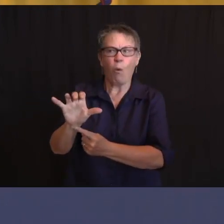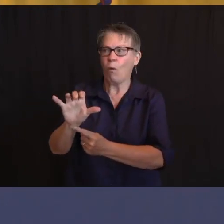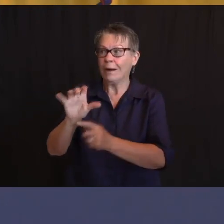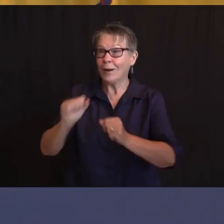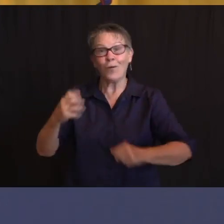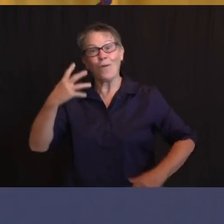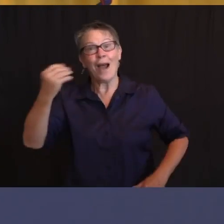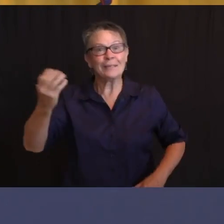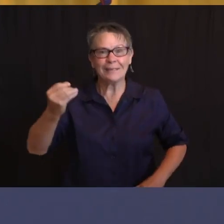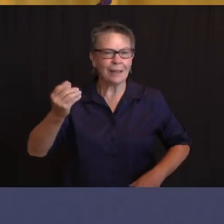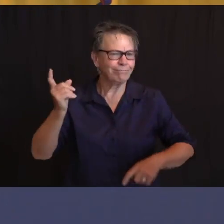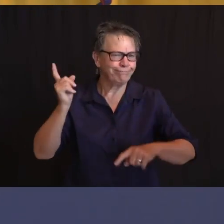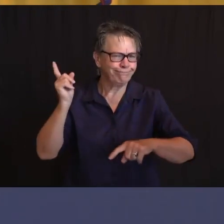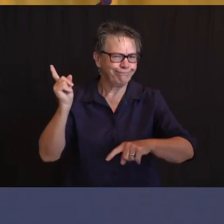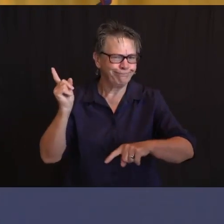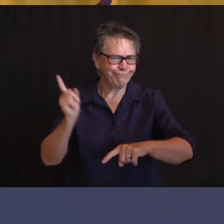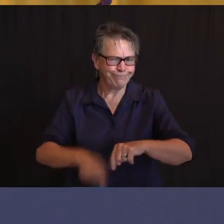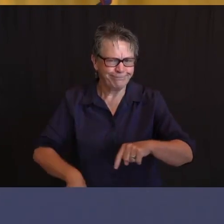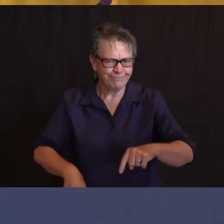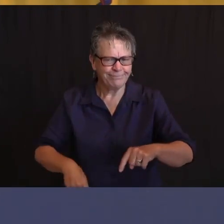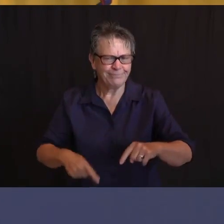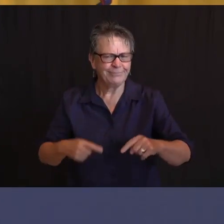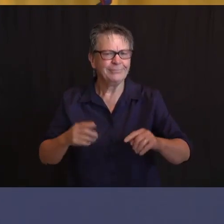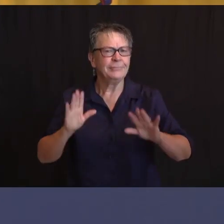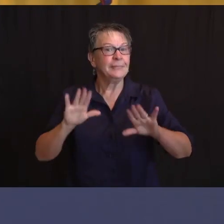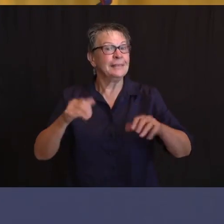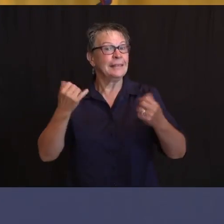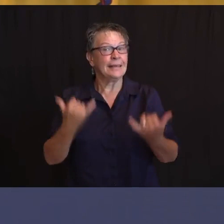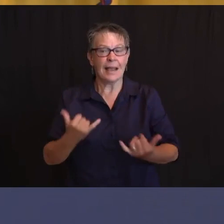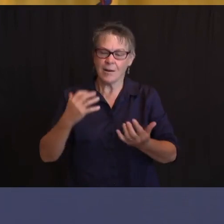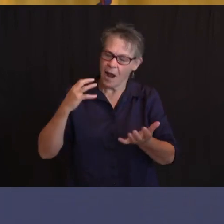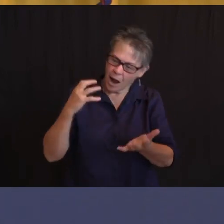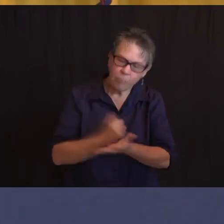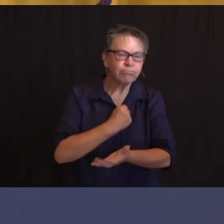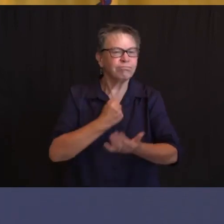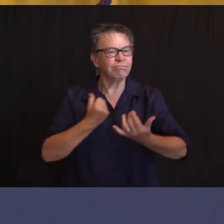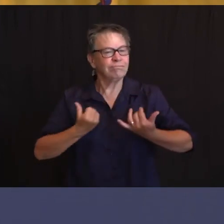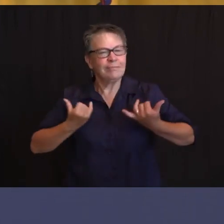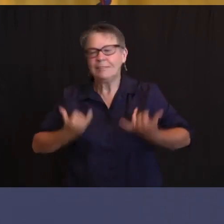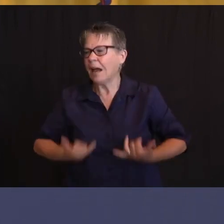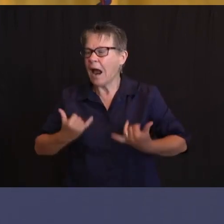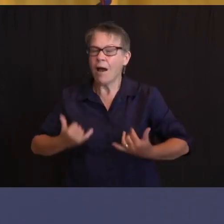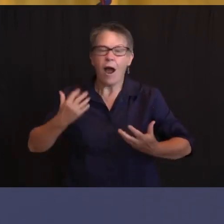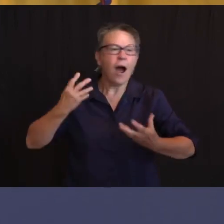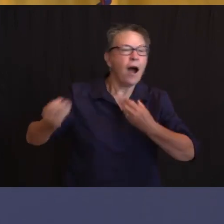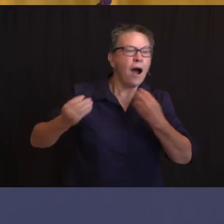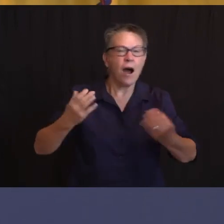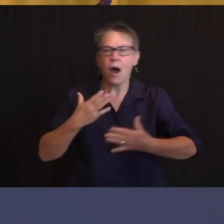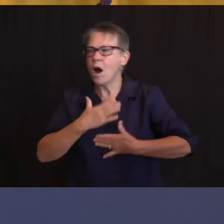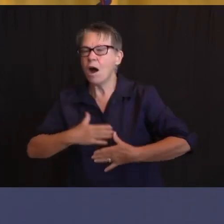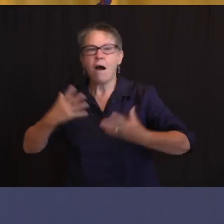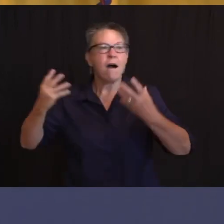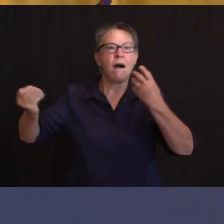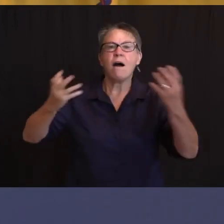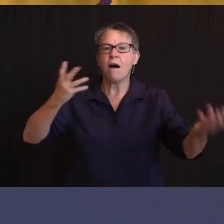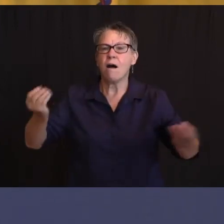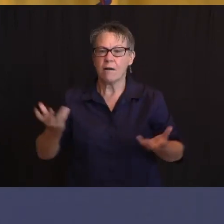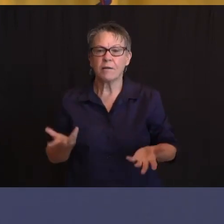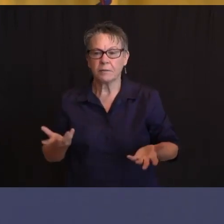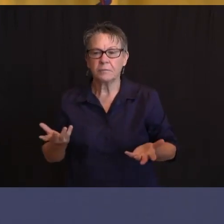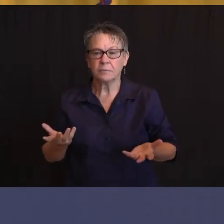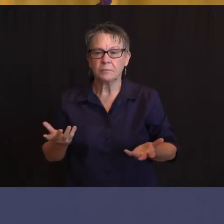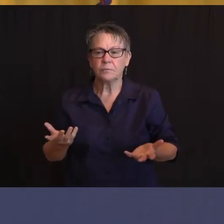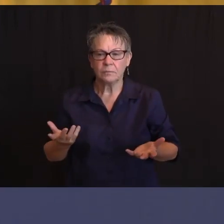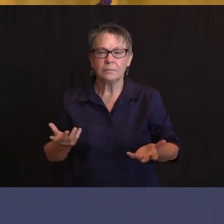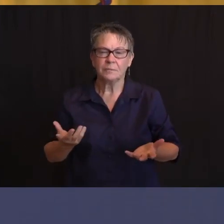that gift, whether you're on the shore, at a lake, or wherever you are this weekend. Again, enjoy yourselves, be responsible.